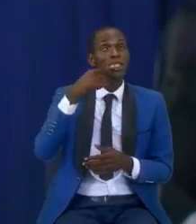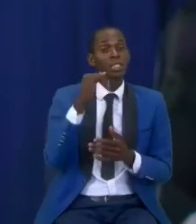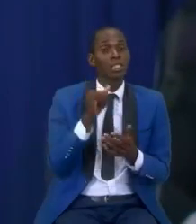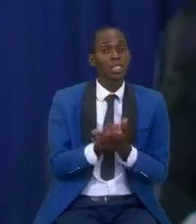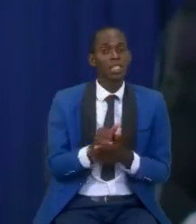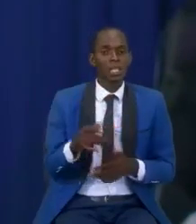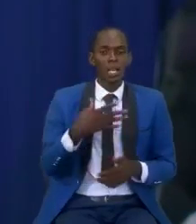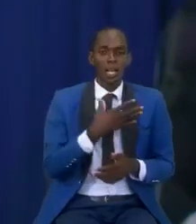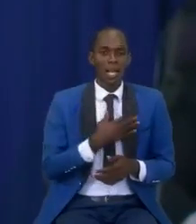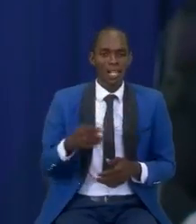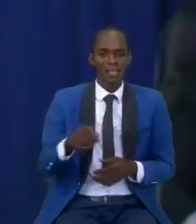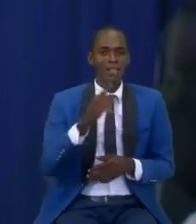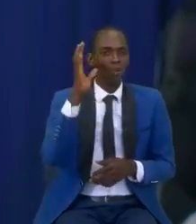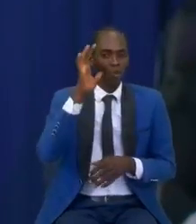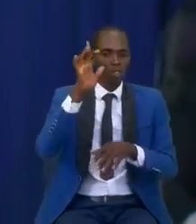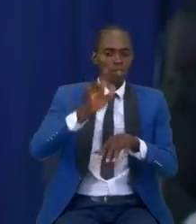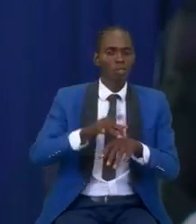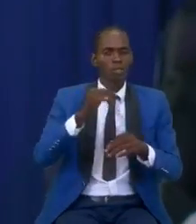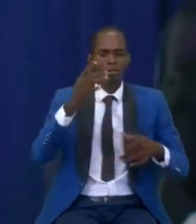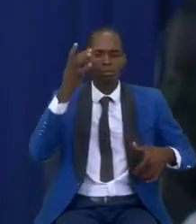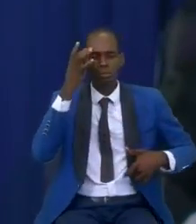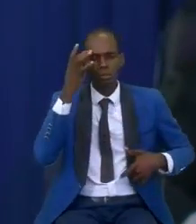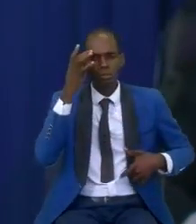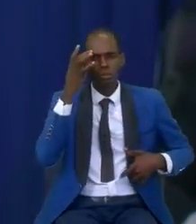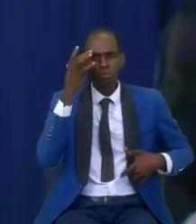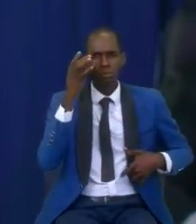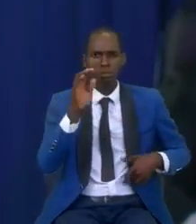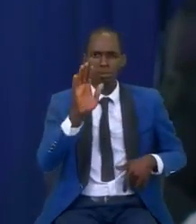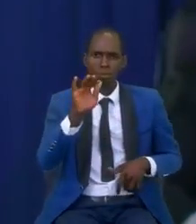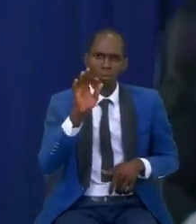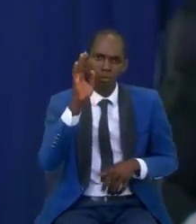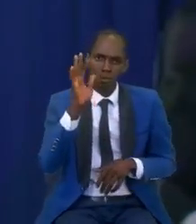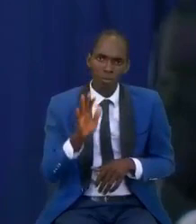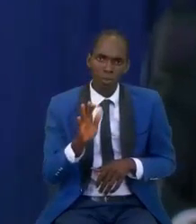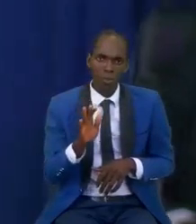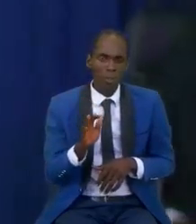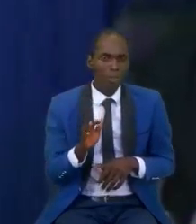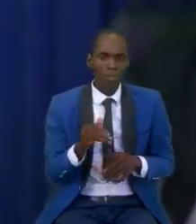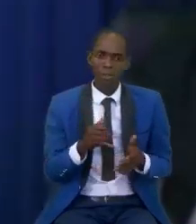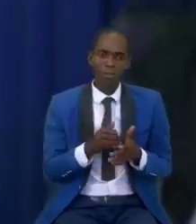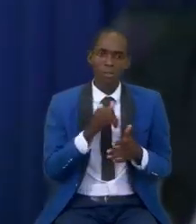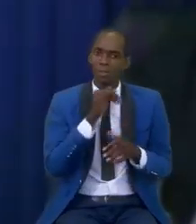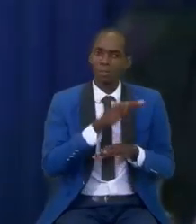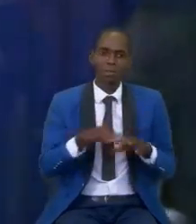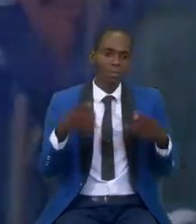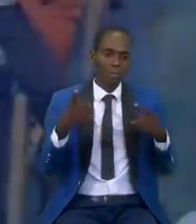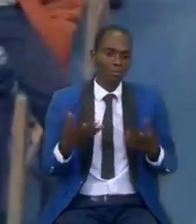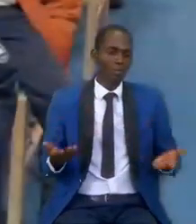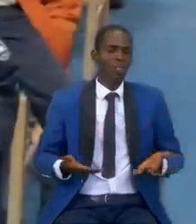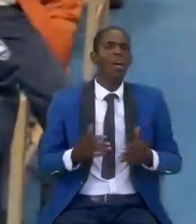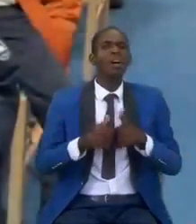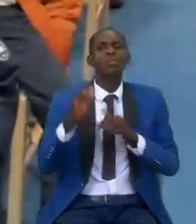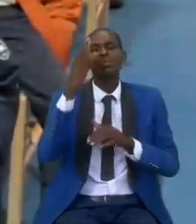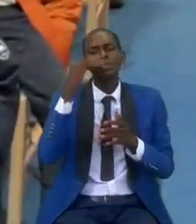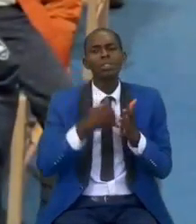Pastor, that doesn't happen here. How do you know it doesn't happen? Didn't you hear when I normally